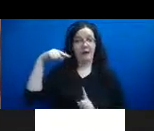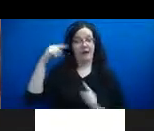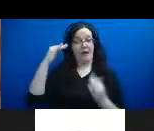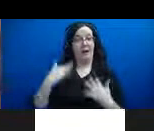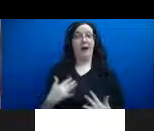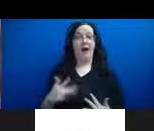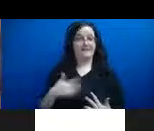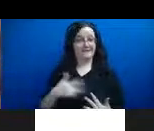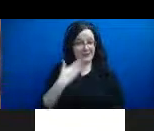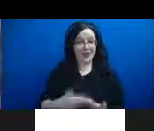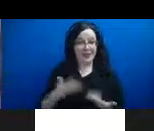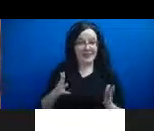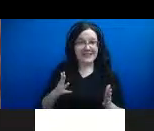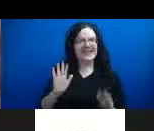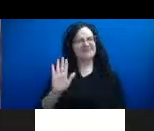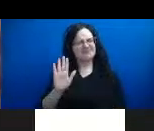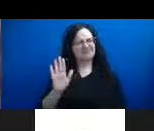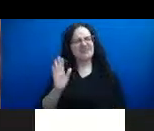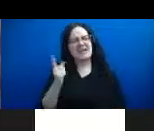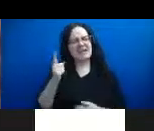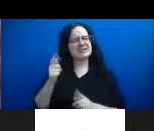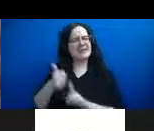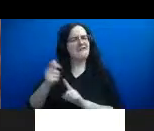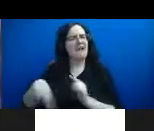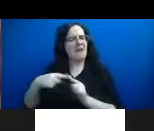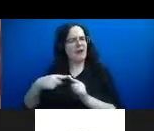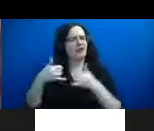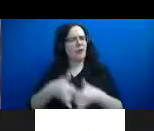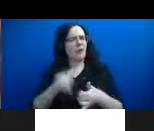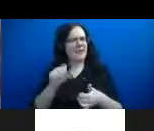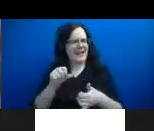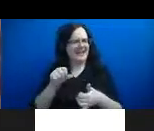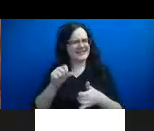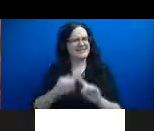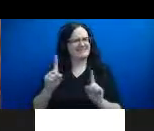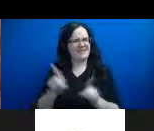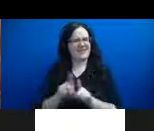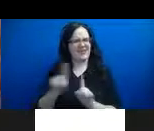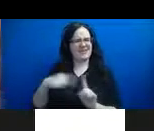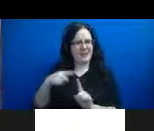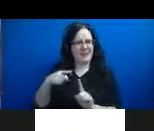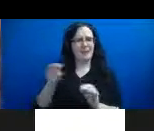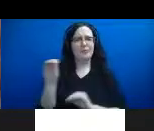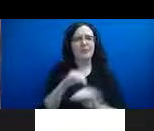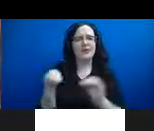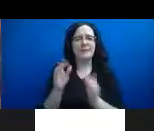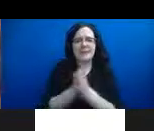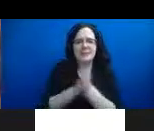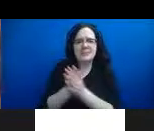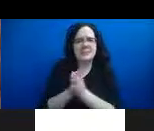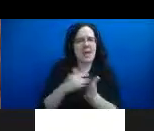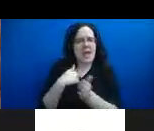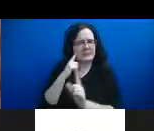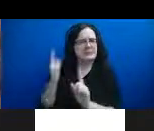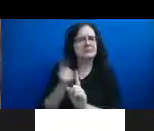It's about reward, but it's also about movement. So it's about motivation. It's about moving towards